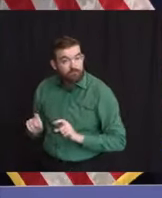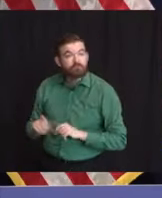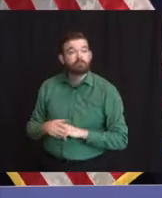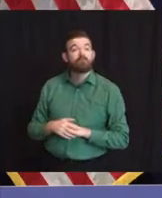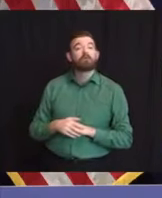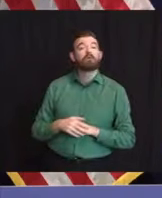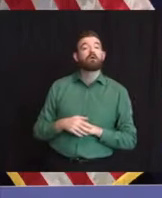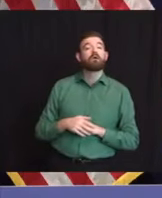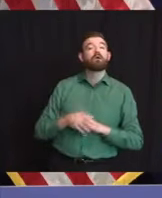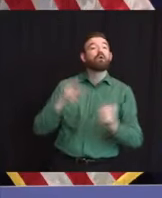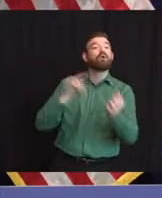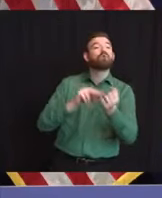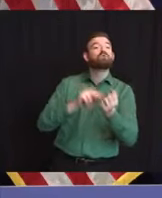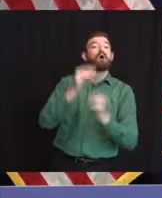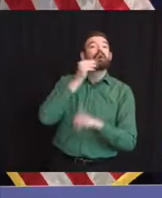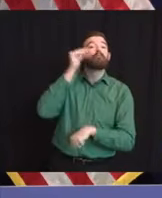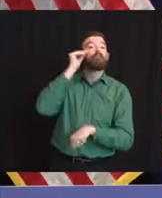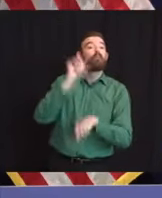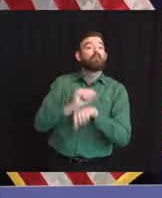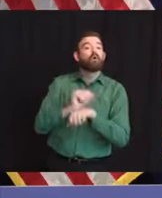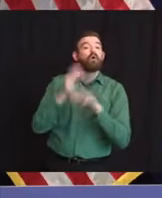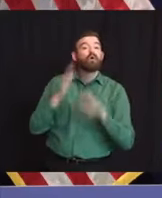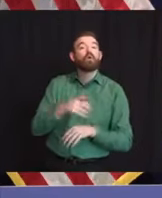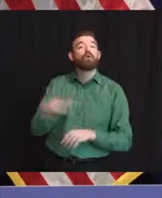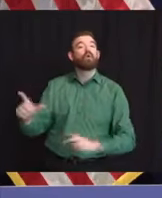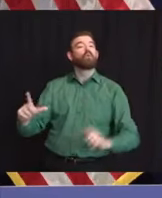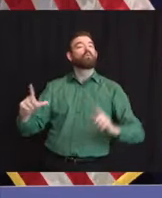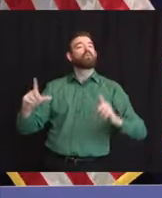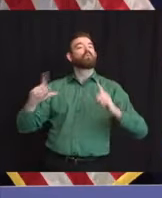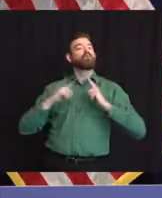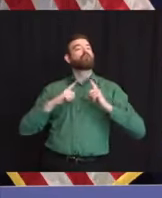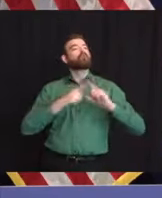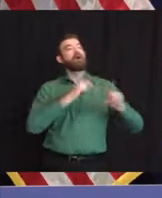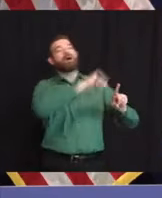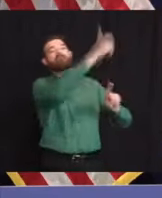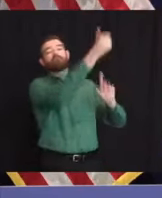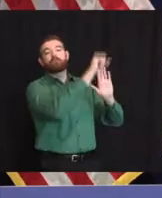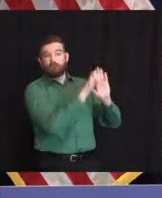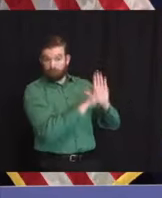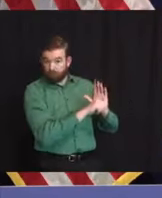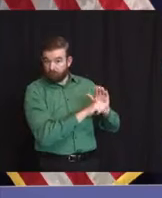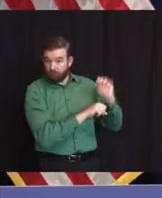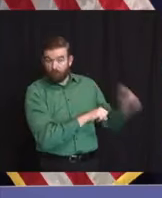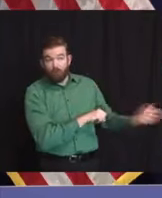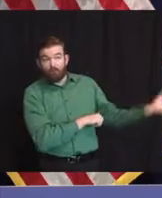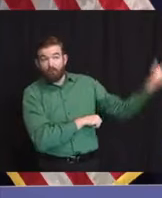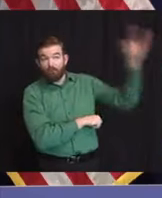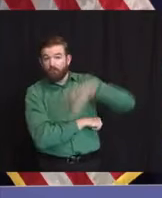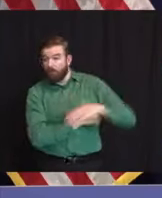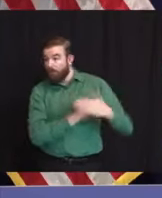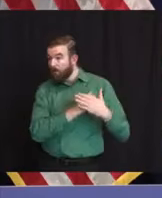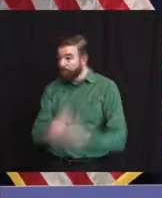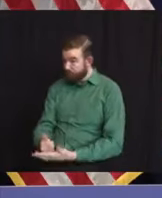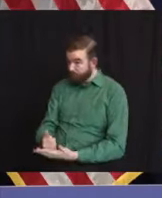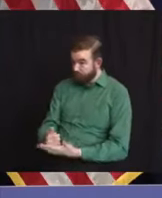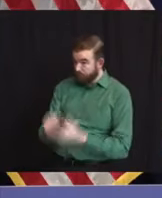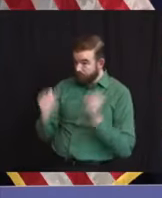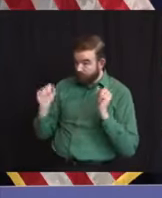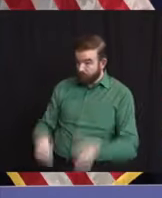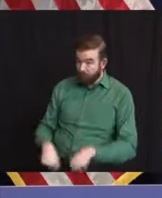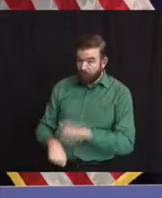help nursing homes here. Have they been deployed, and if so, how many? The state website says there are 141 patients